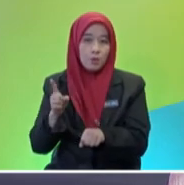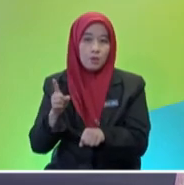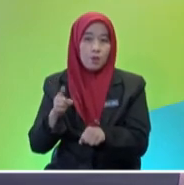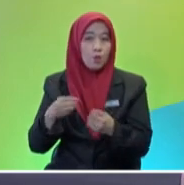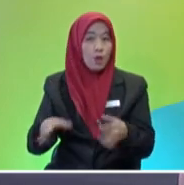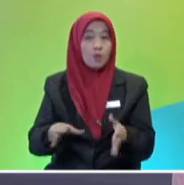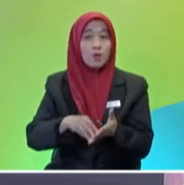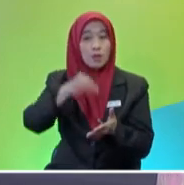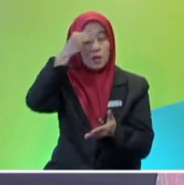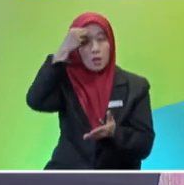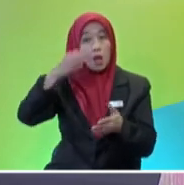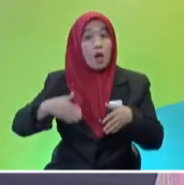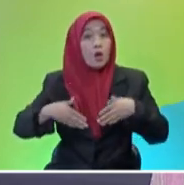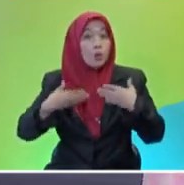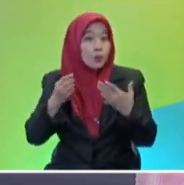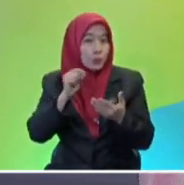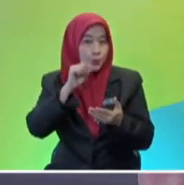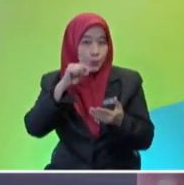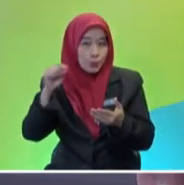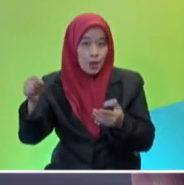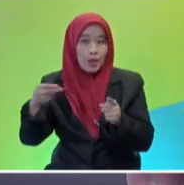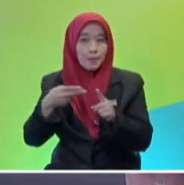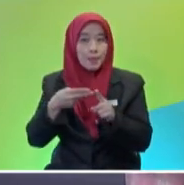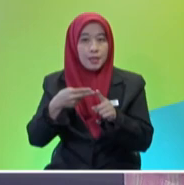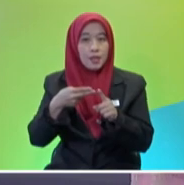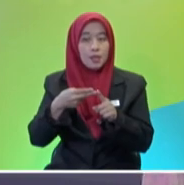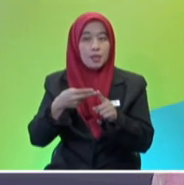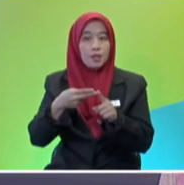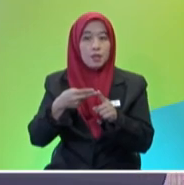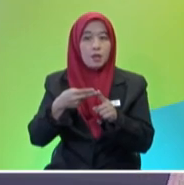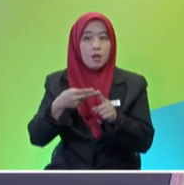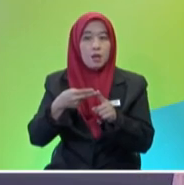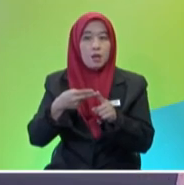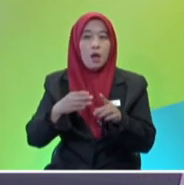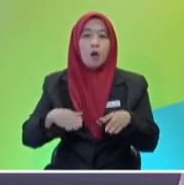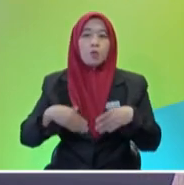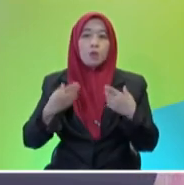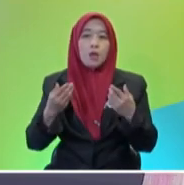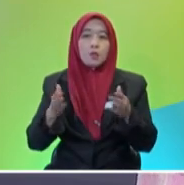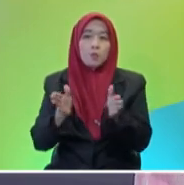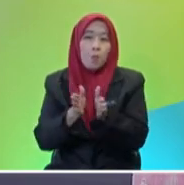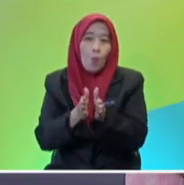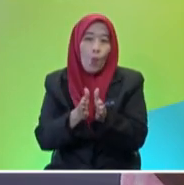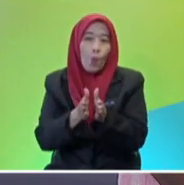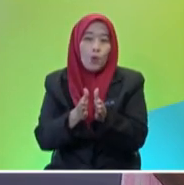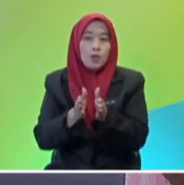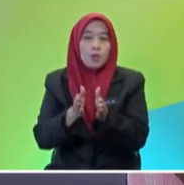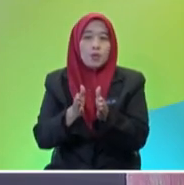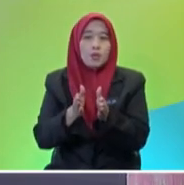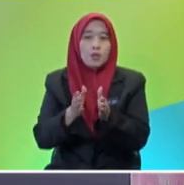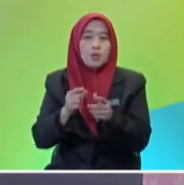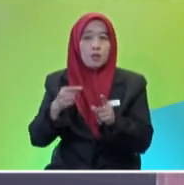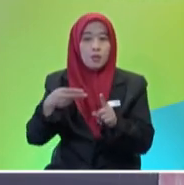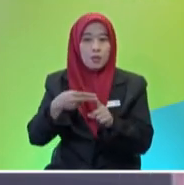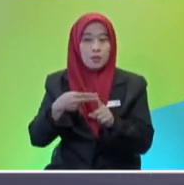learned how to write using capital letters, we can learn to write small letters, okay? Right. So the next